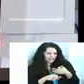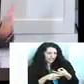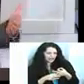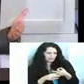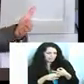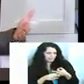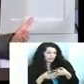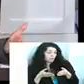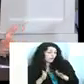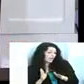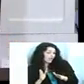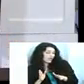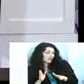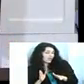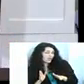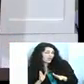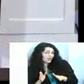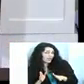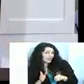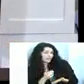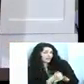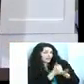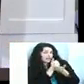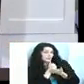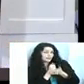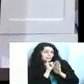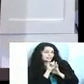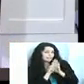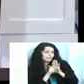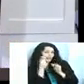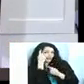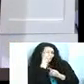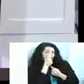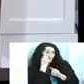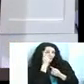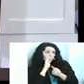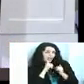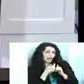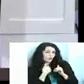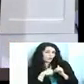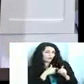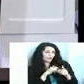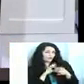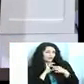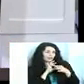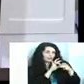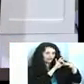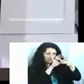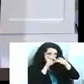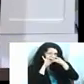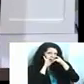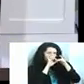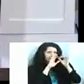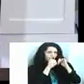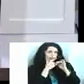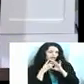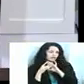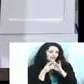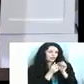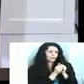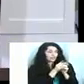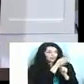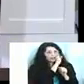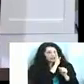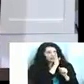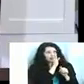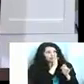that perhaps might help us to identify and to think about the ways in which we are connecting and how we connect with this God